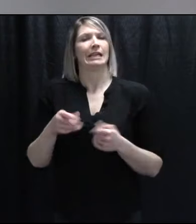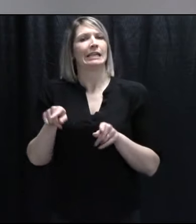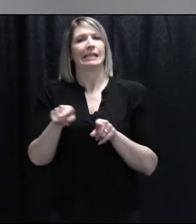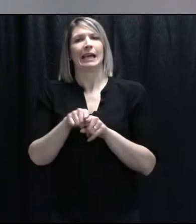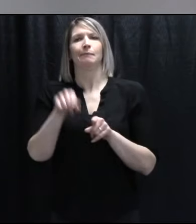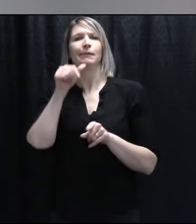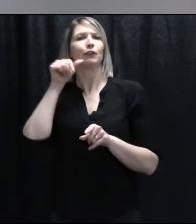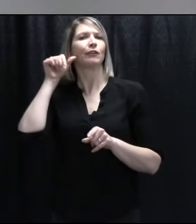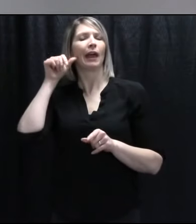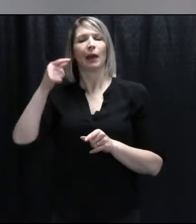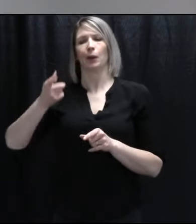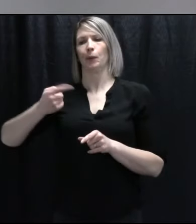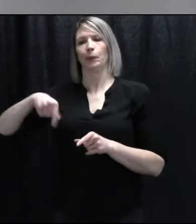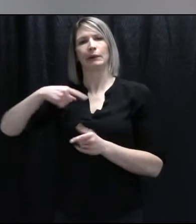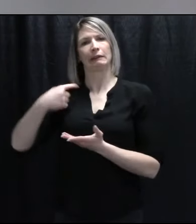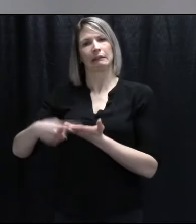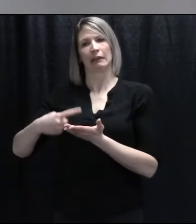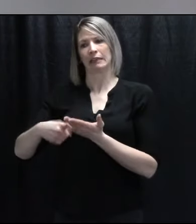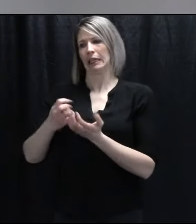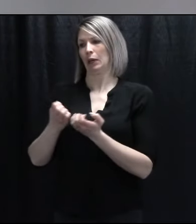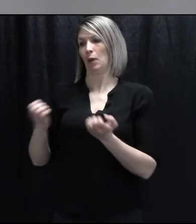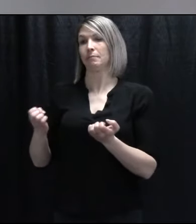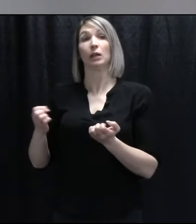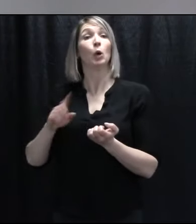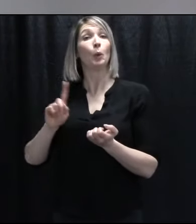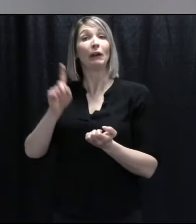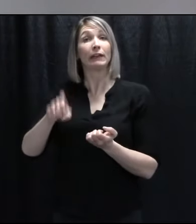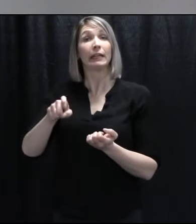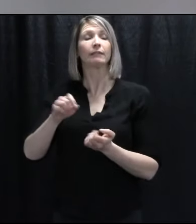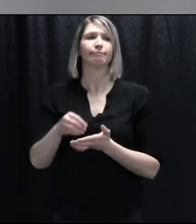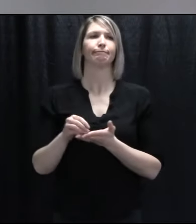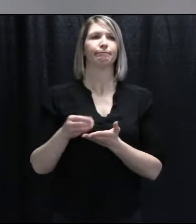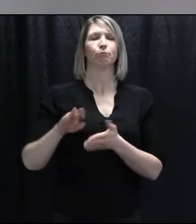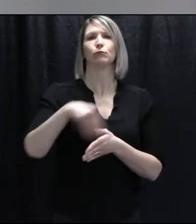yesterday. The equipment would be sent where it was needed.